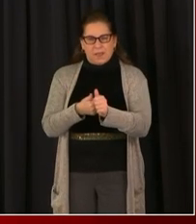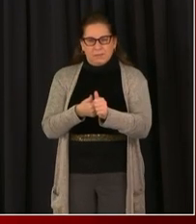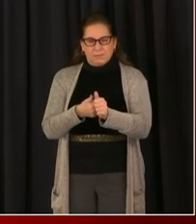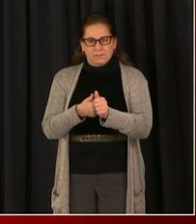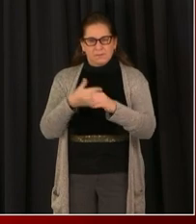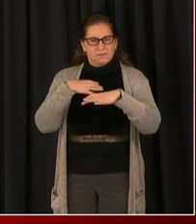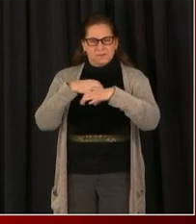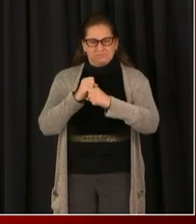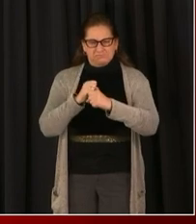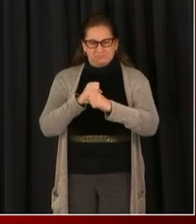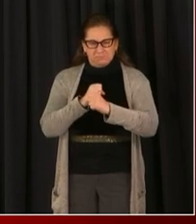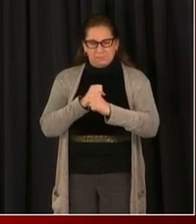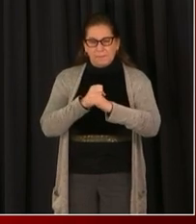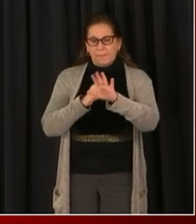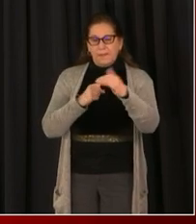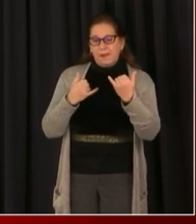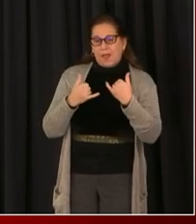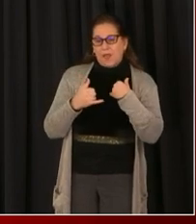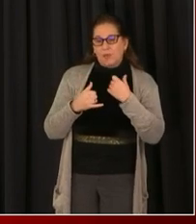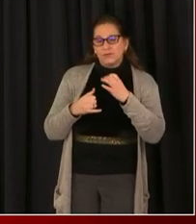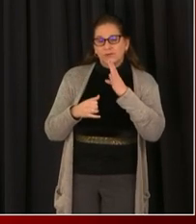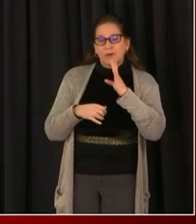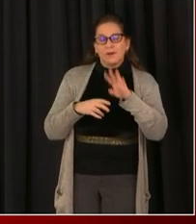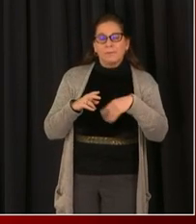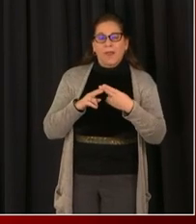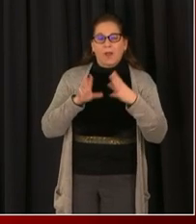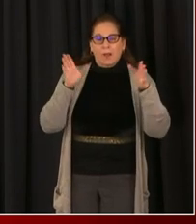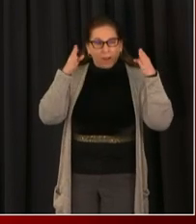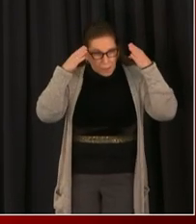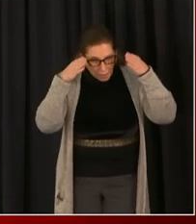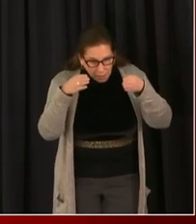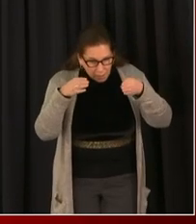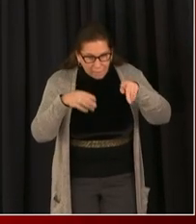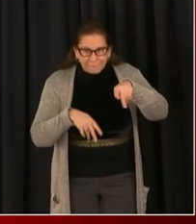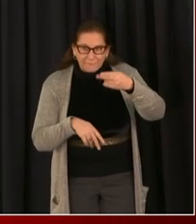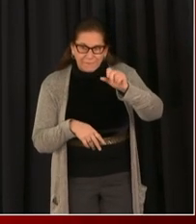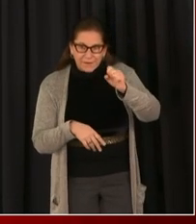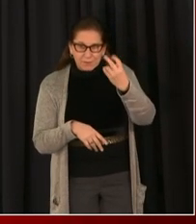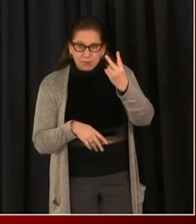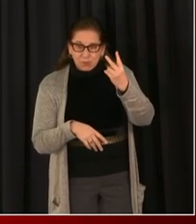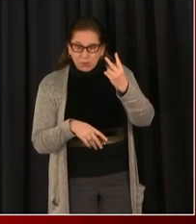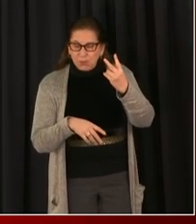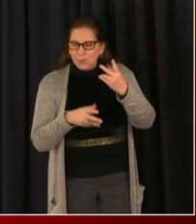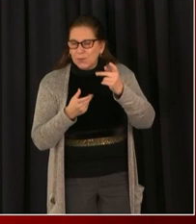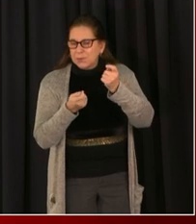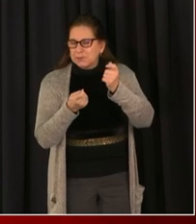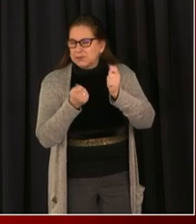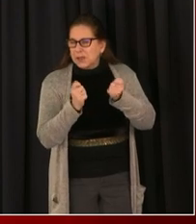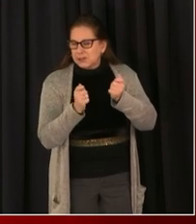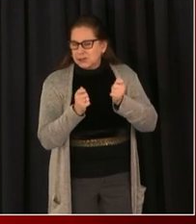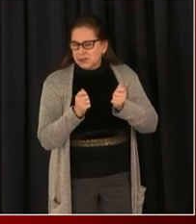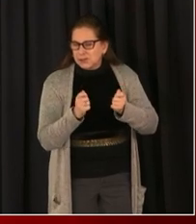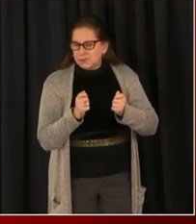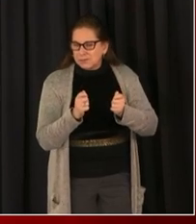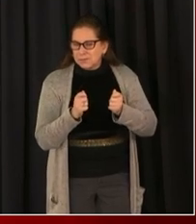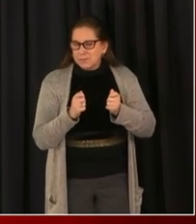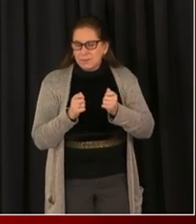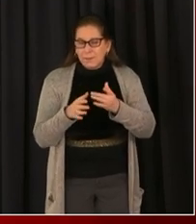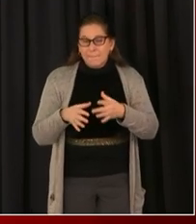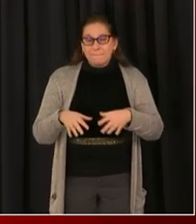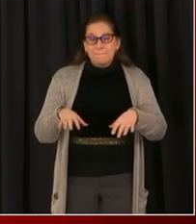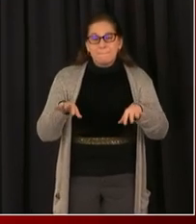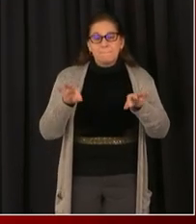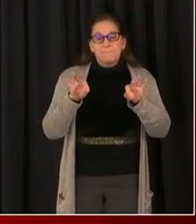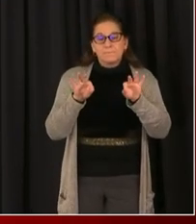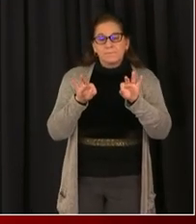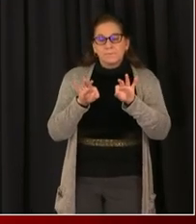announce some phase 2 adjustments, and then we have some important relief